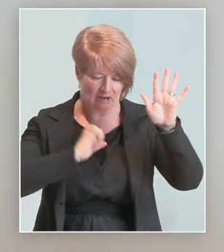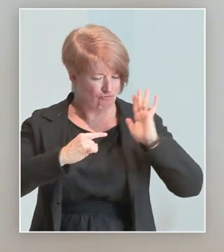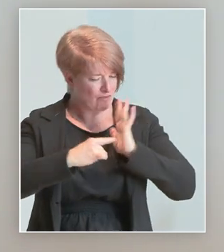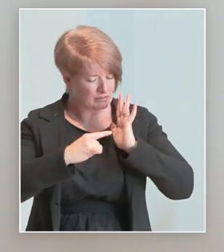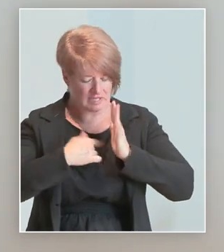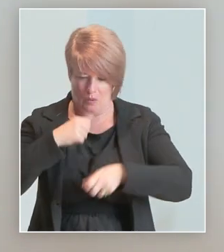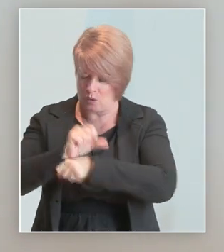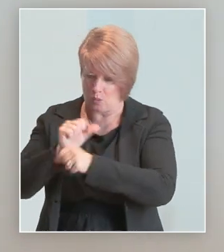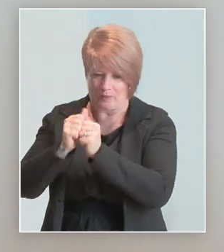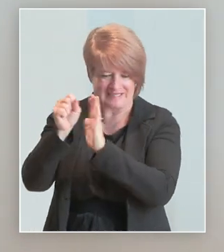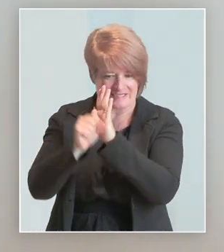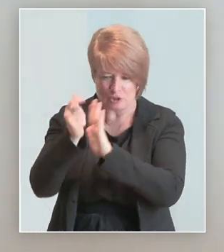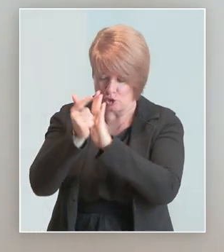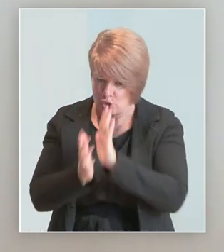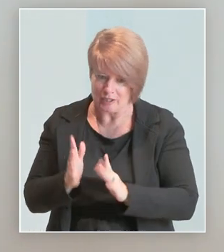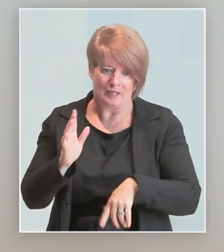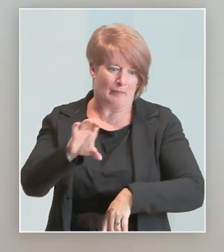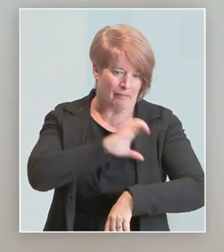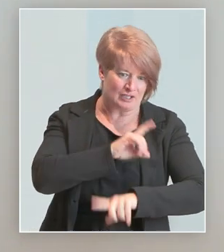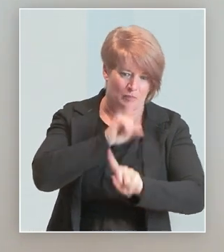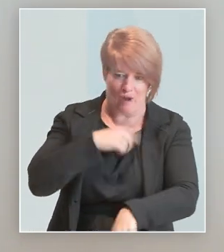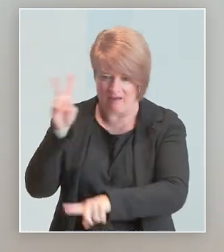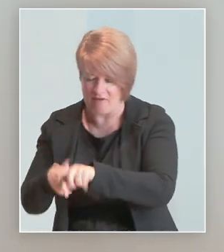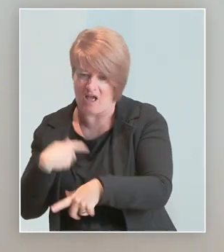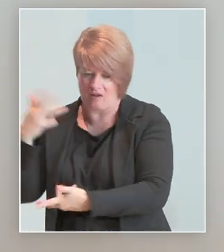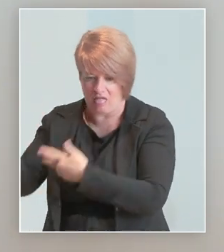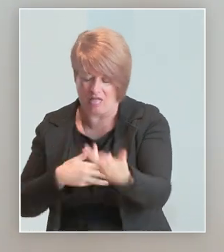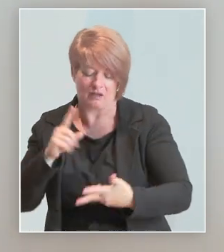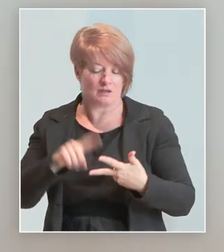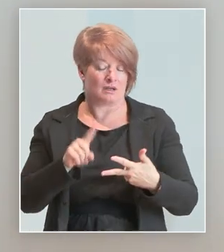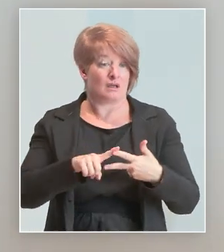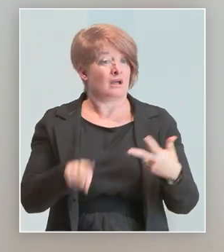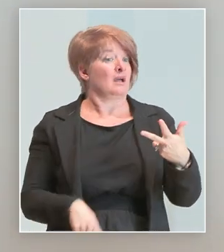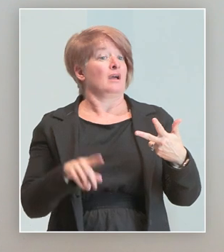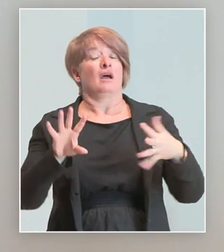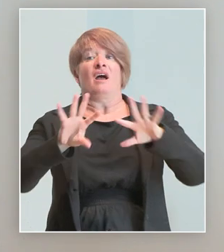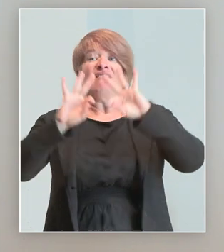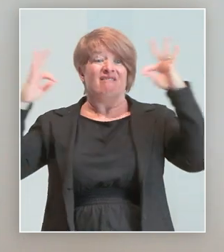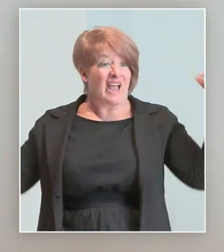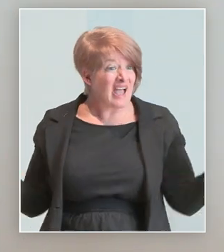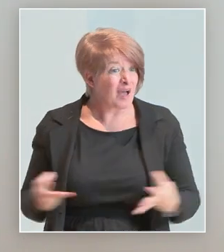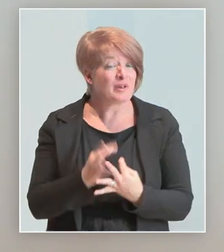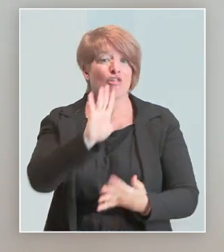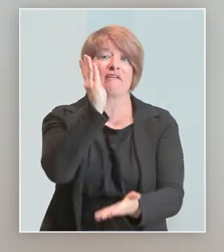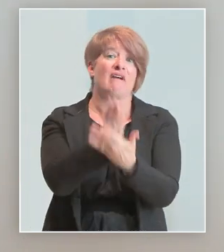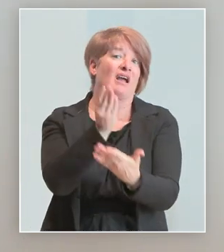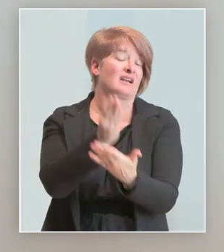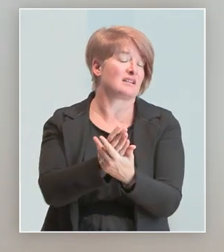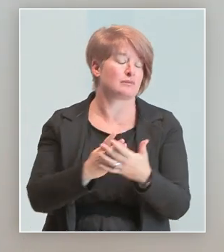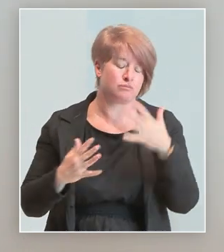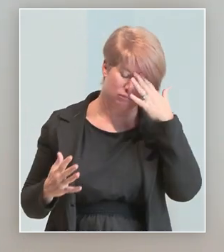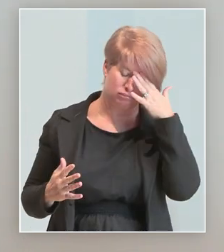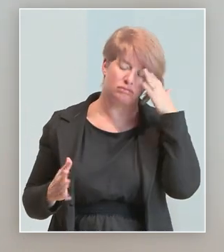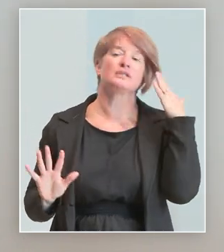working with the state's attorney regarding the police report I filed. A whole family, all of their financial resources,